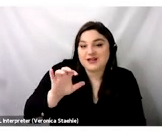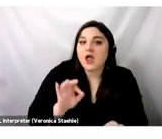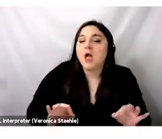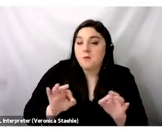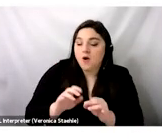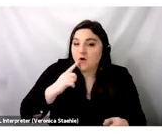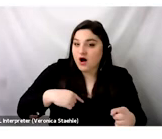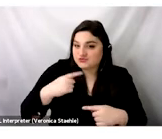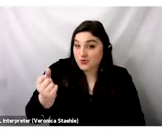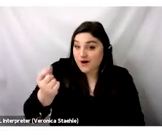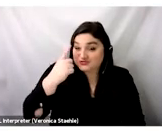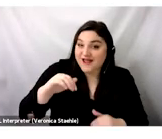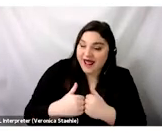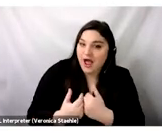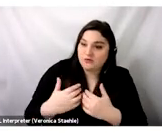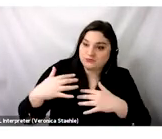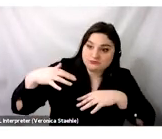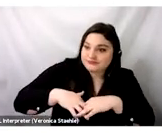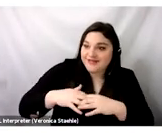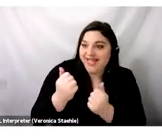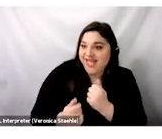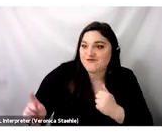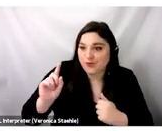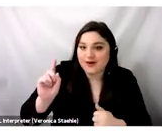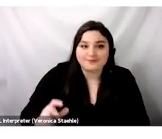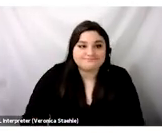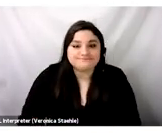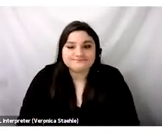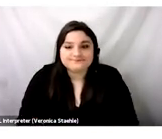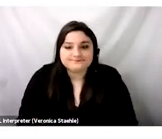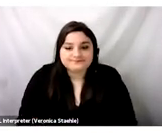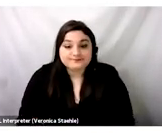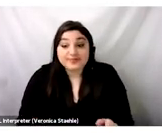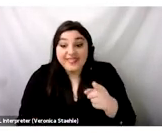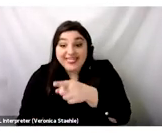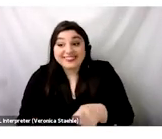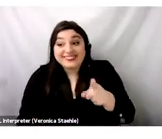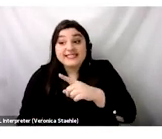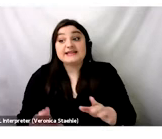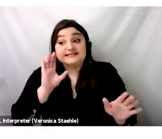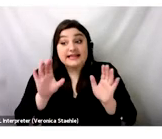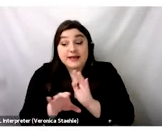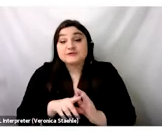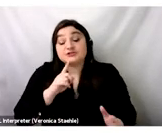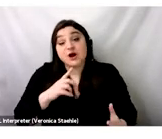So, as I mentioned, they are simply everywhere. These are fantastic images, sad but beautiful, collected